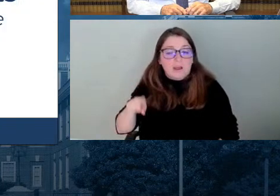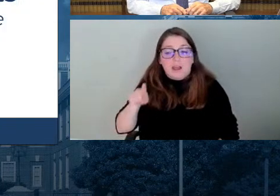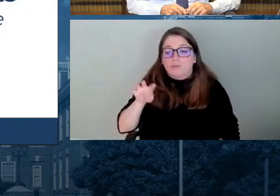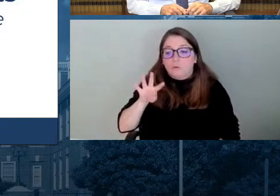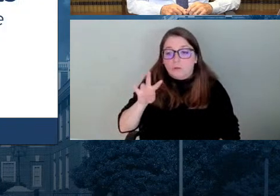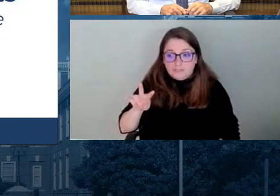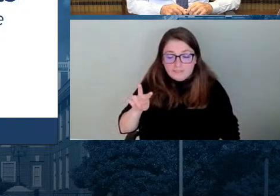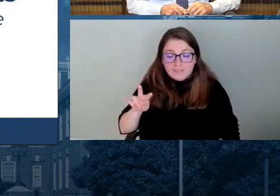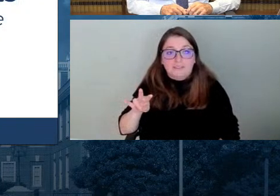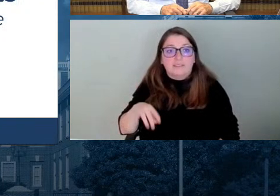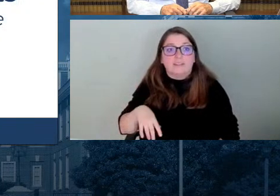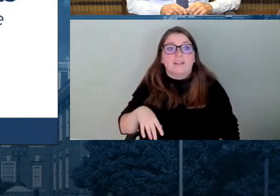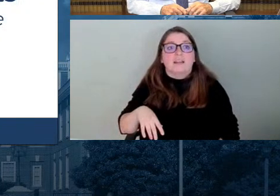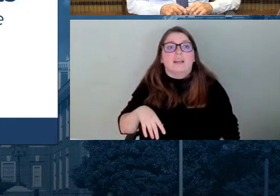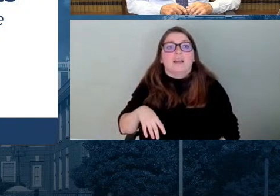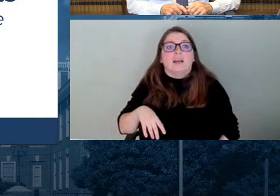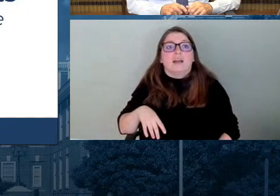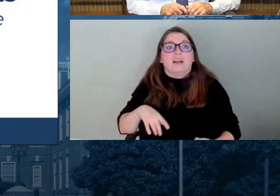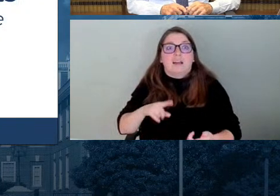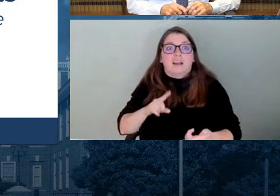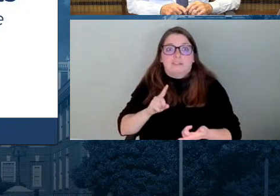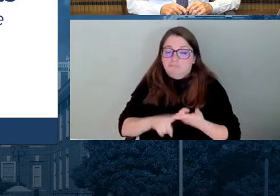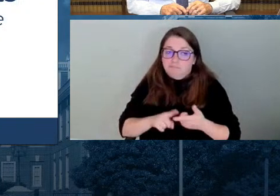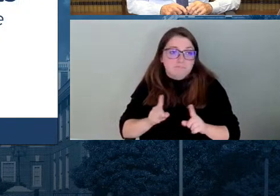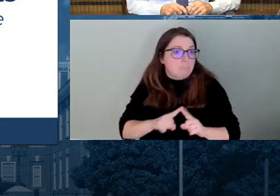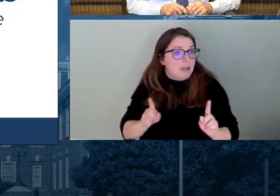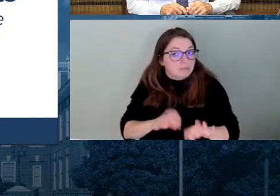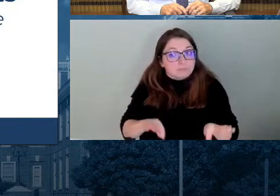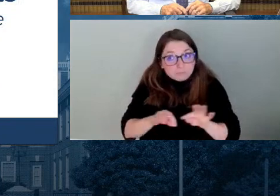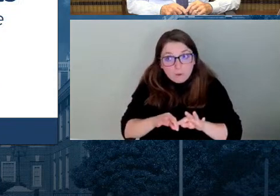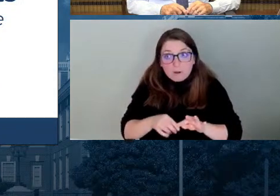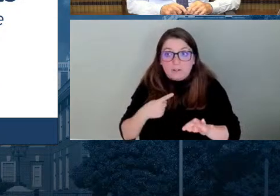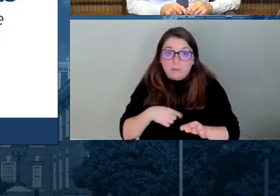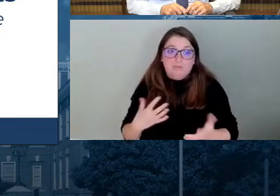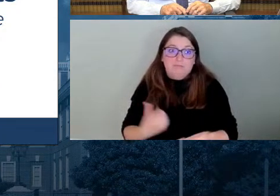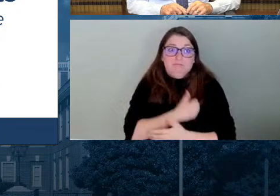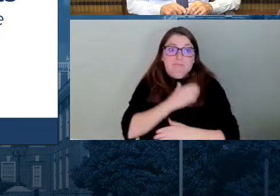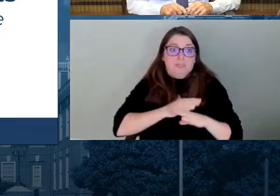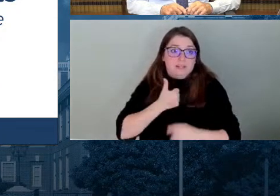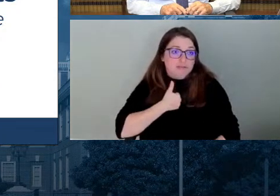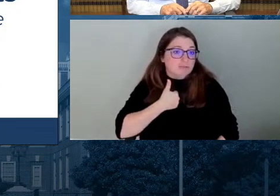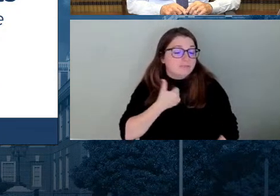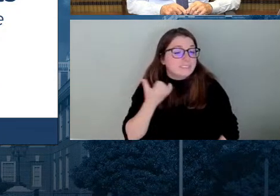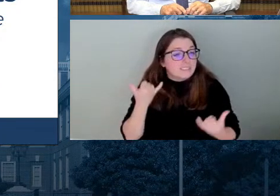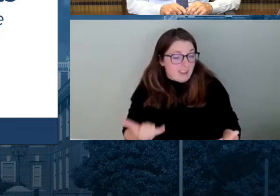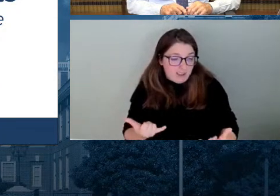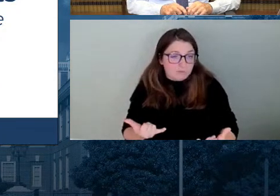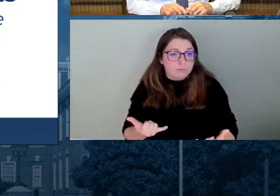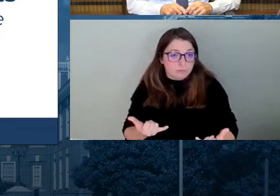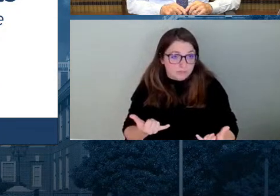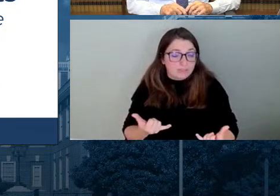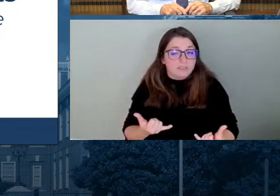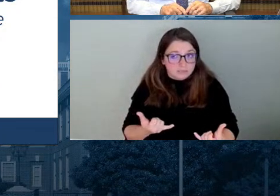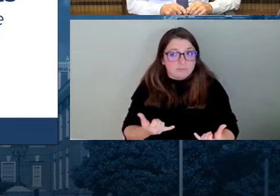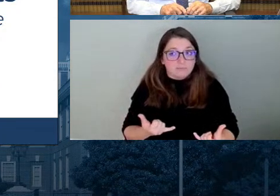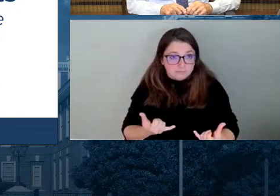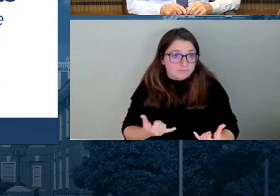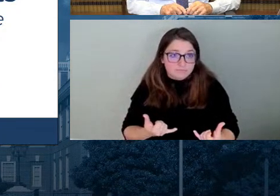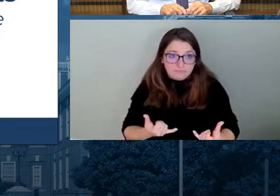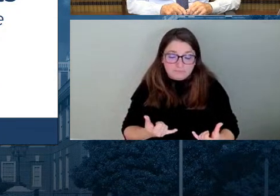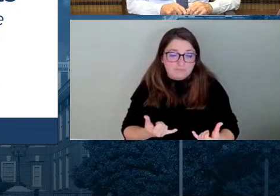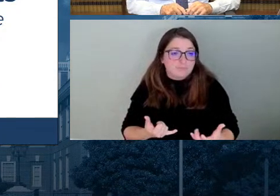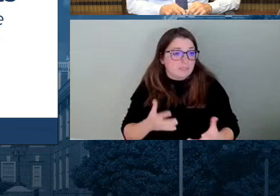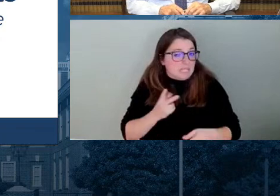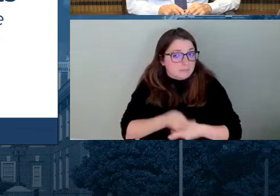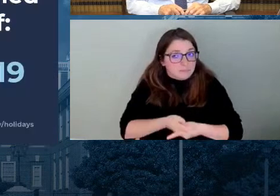the message is let's get ahead of it. Let's take the precautionary measures. Let's be careful. Let's